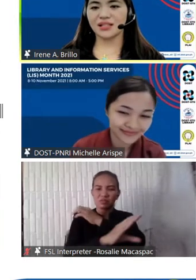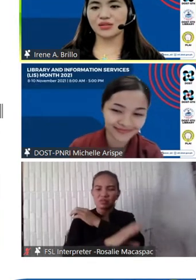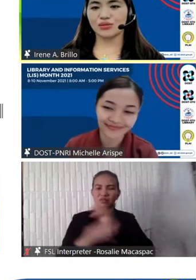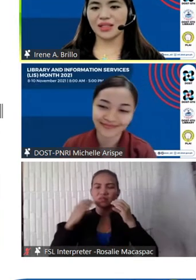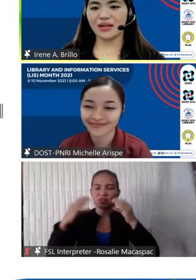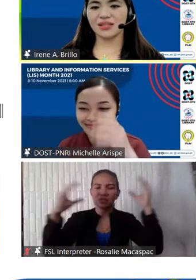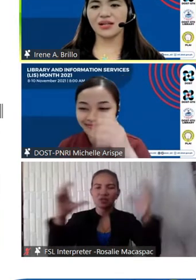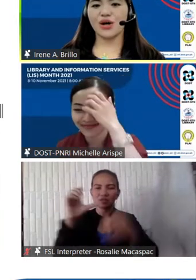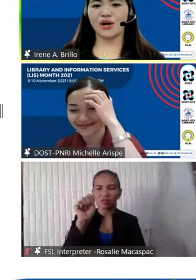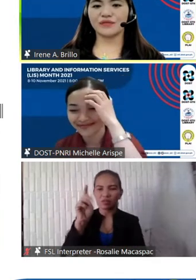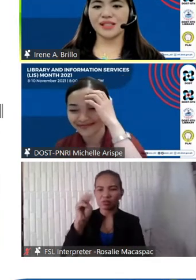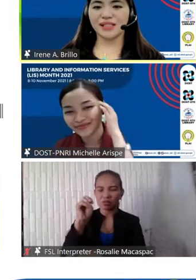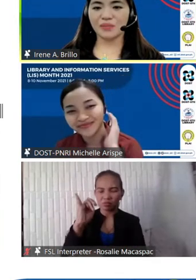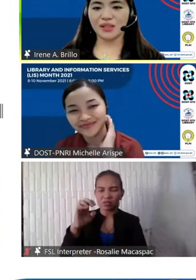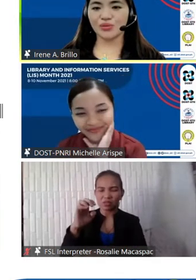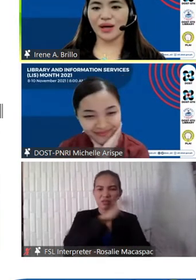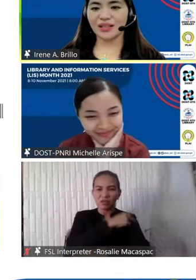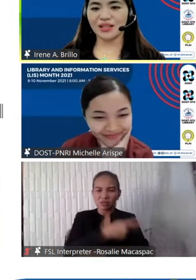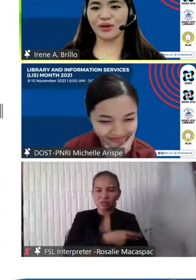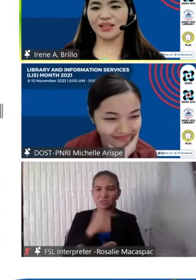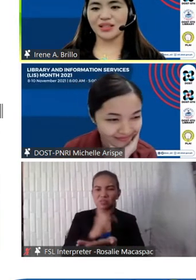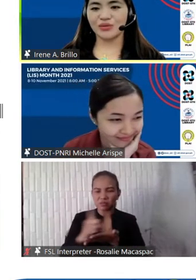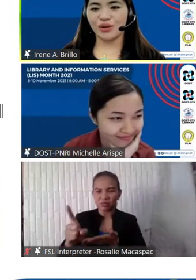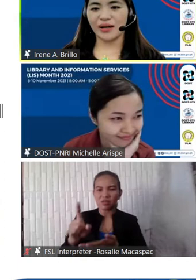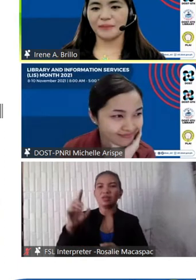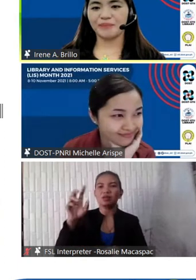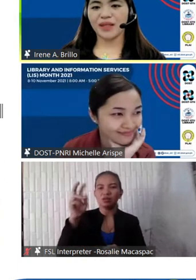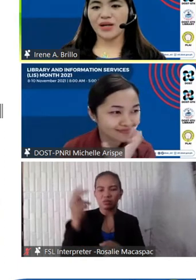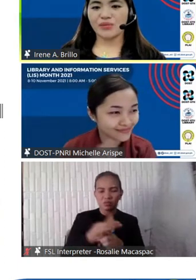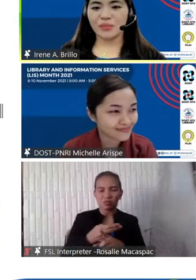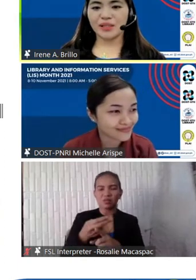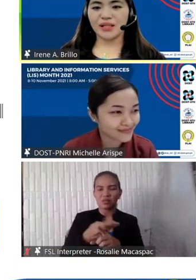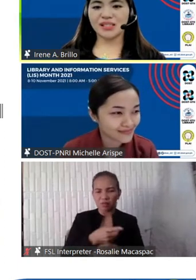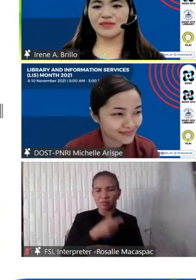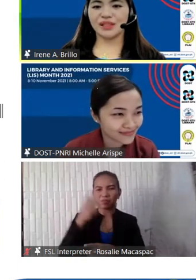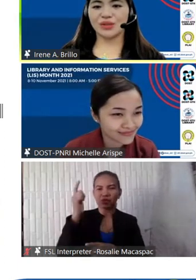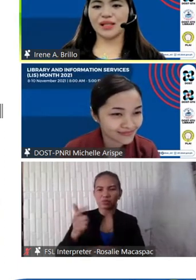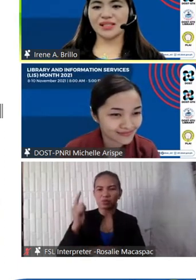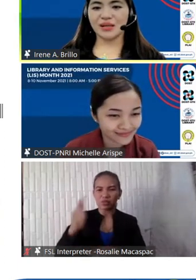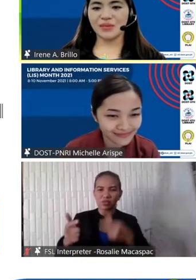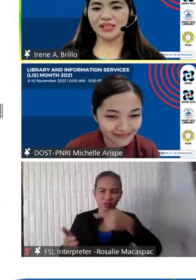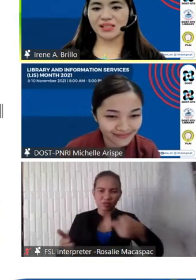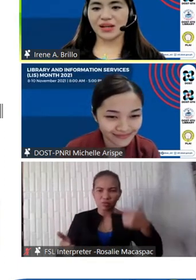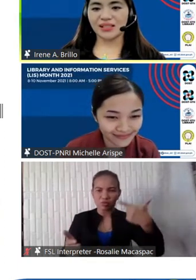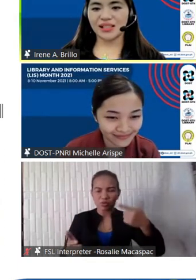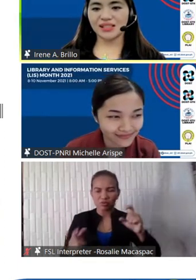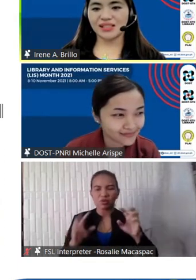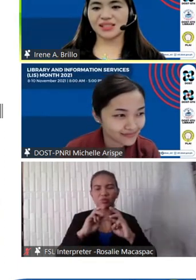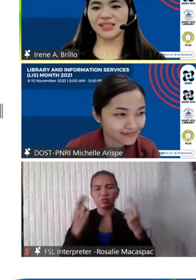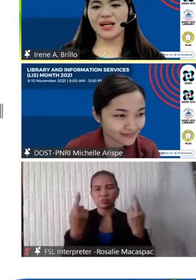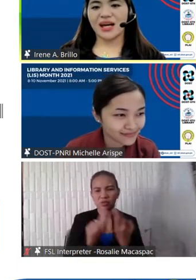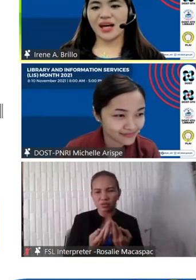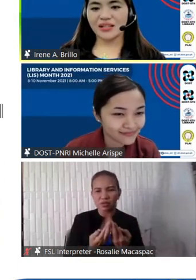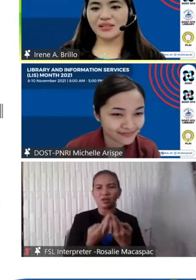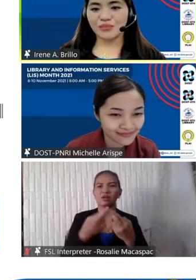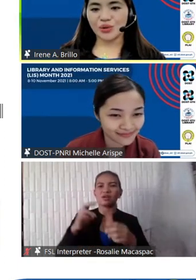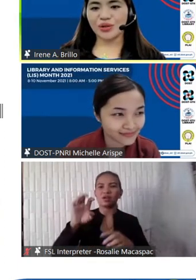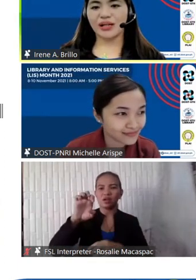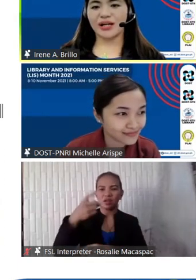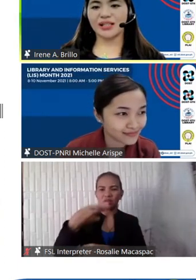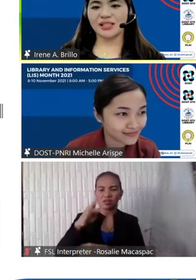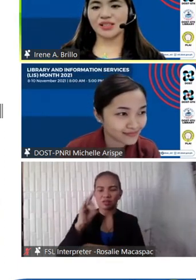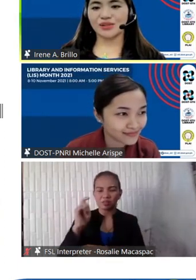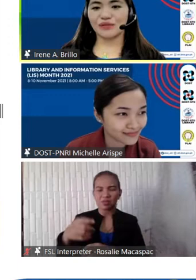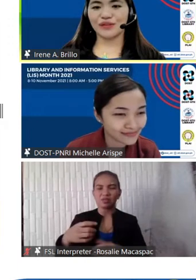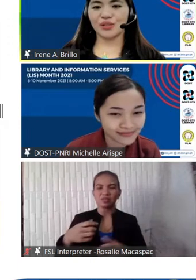the 6th to 10th of December 2021. Webinars, virtual exhibits, contests, and